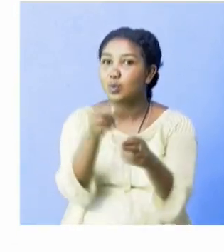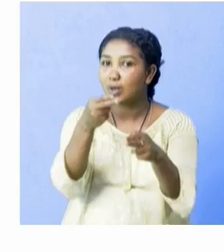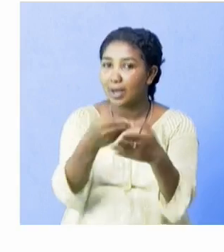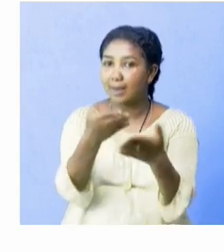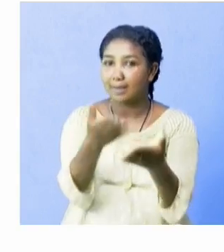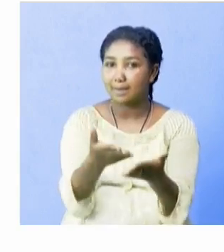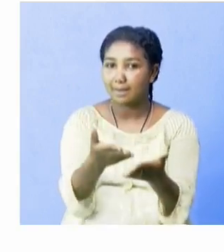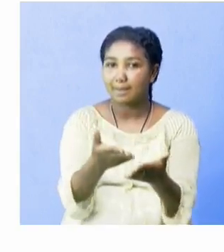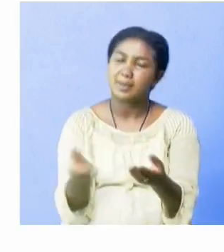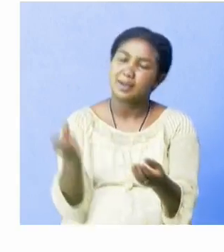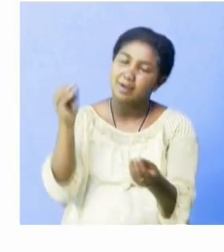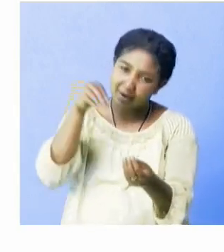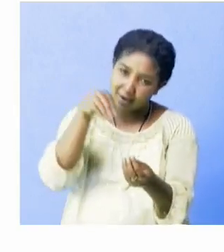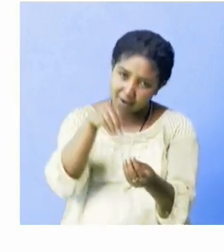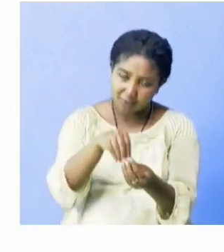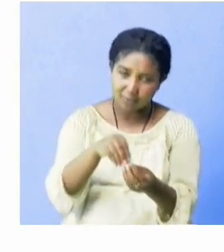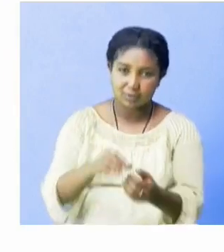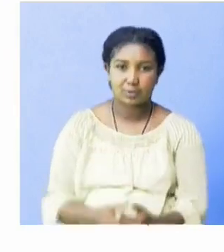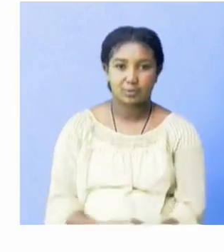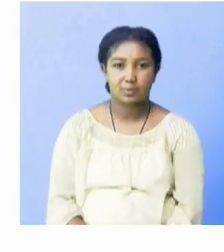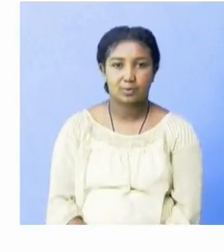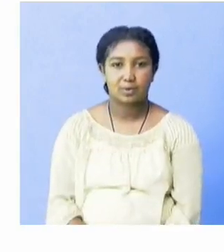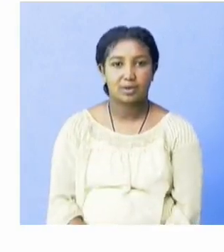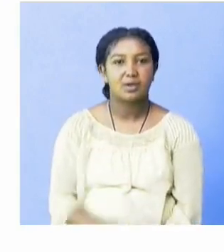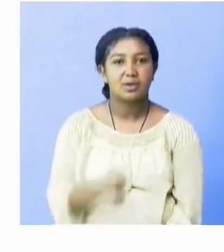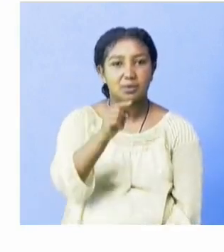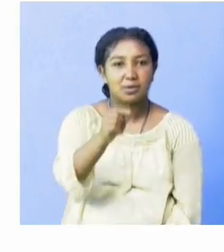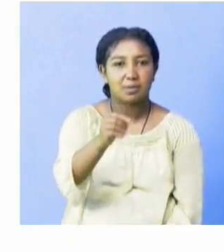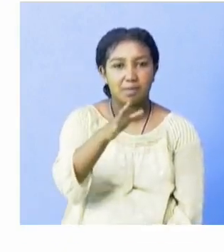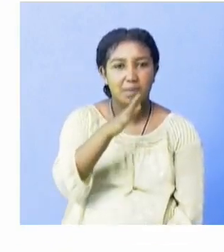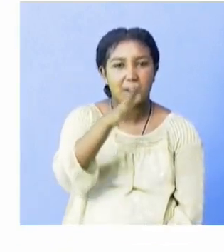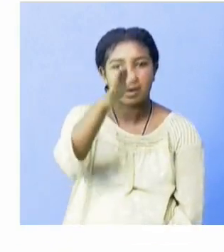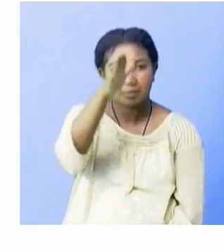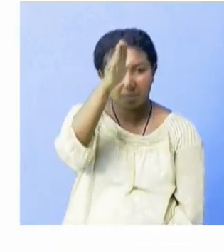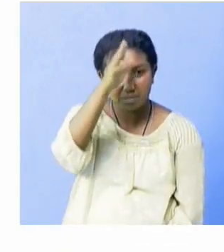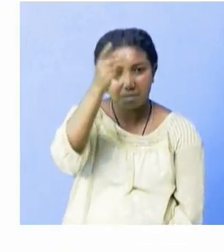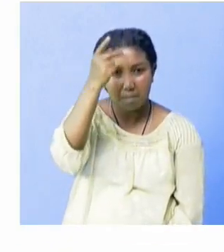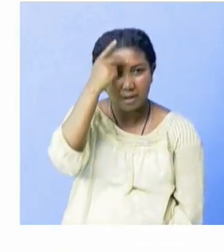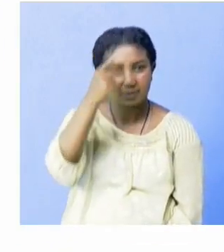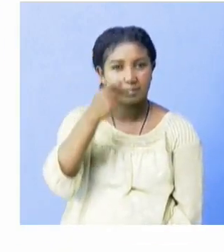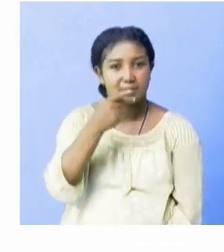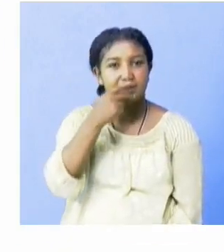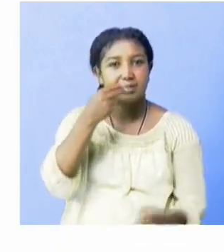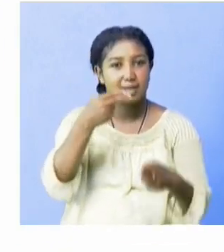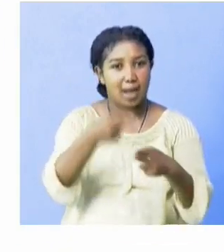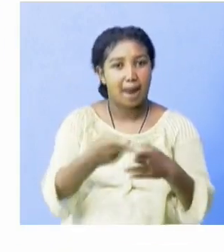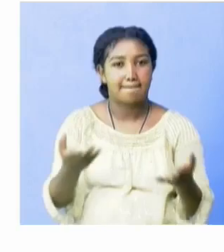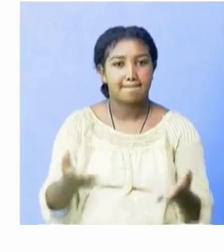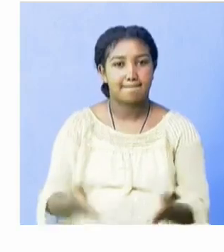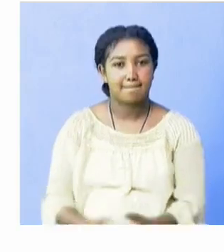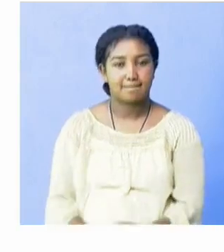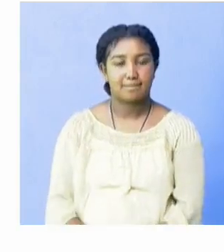And we can add also parents' name, family.